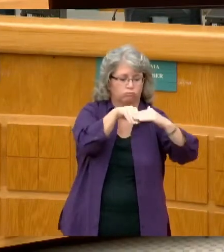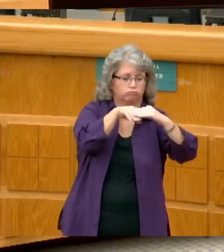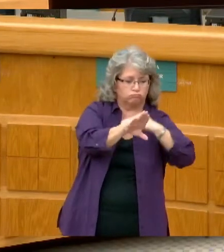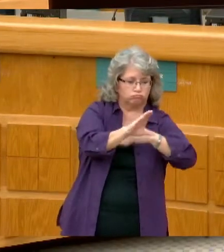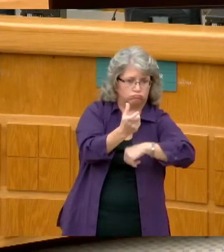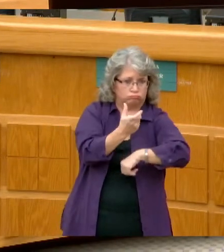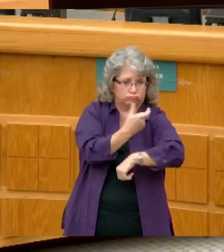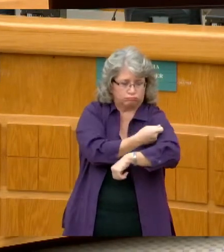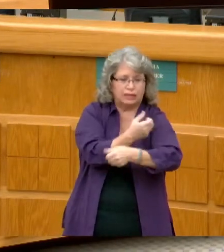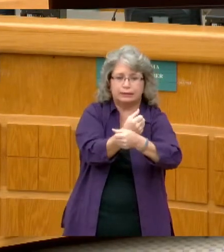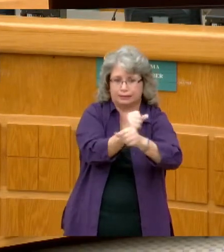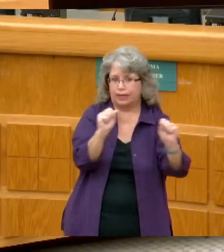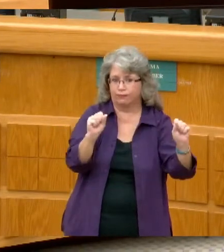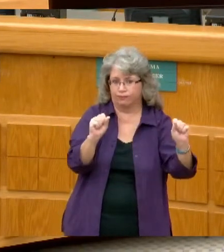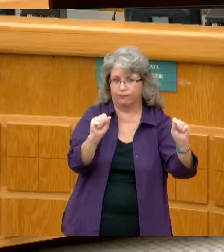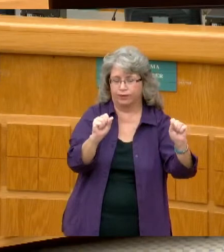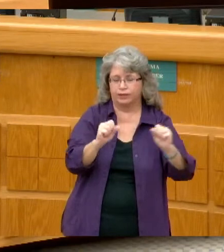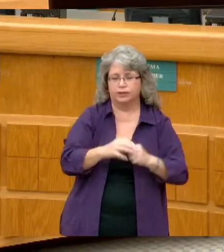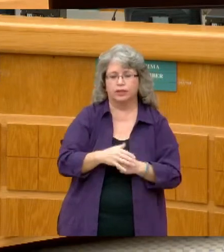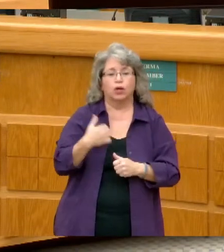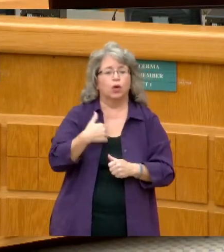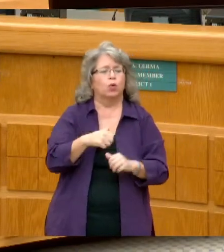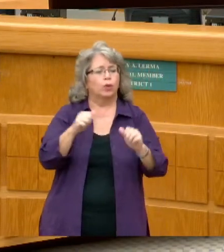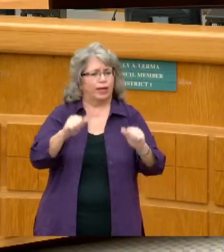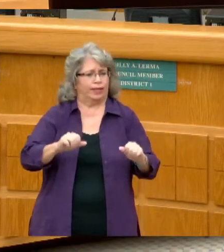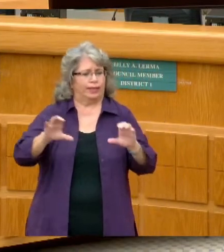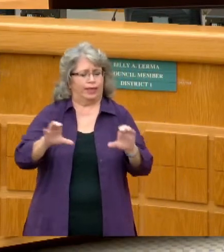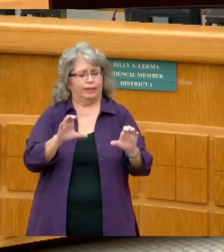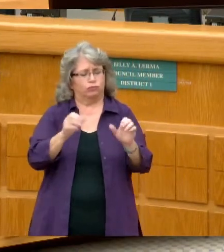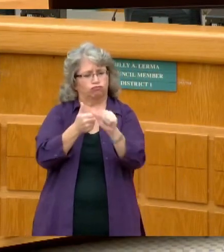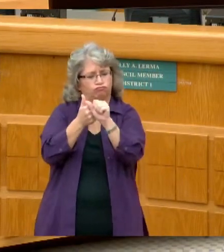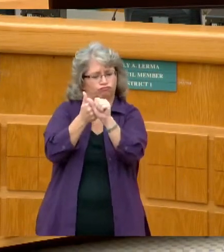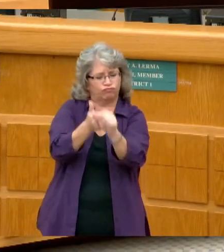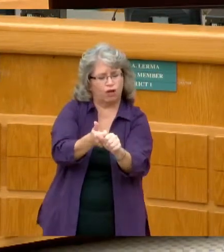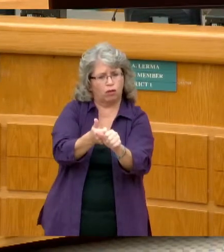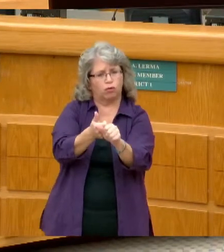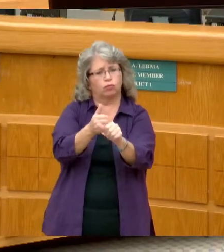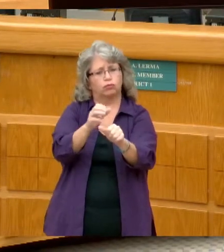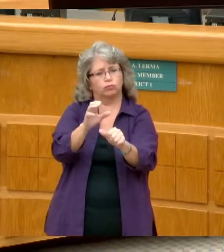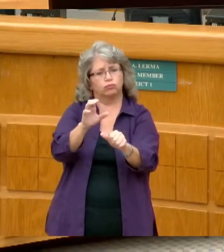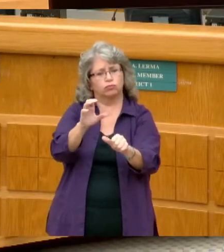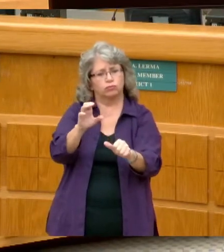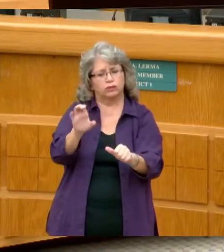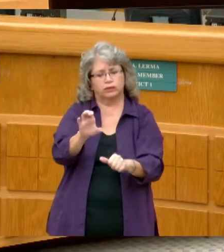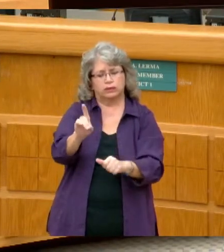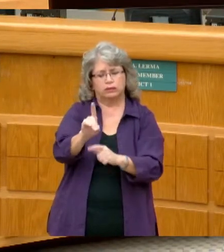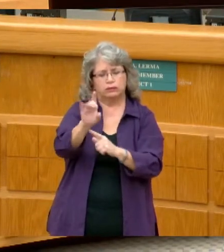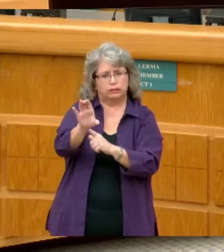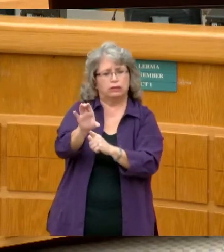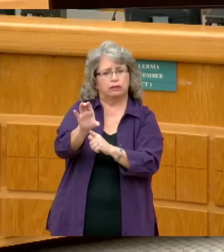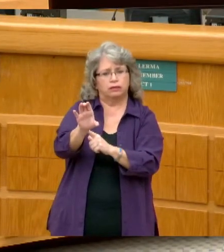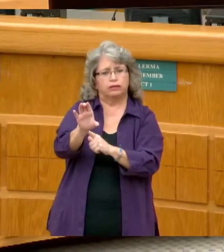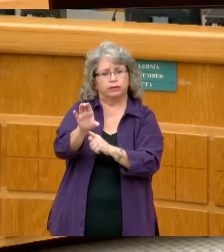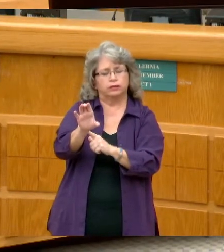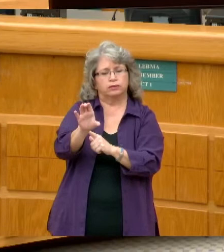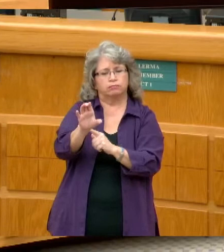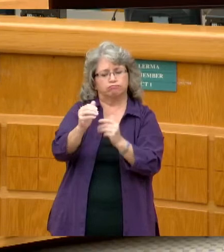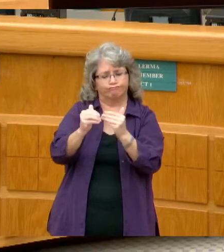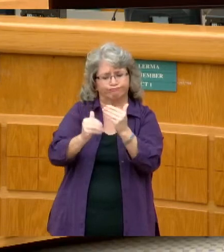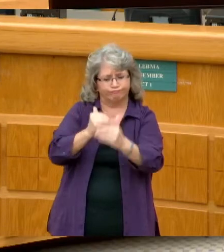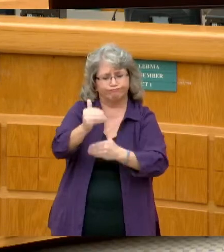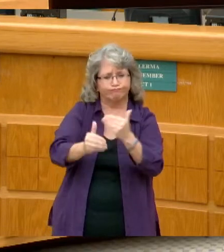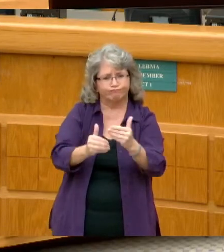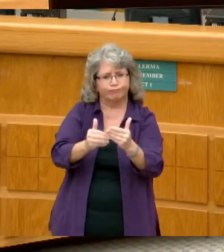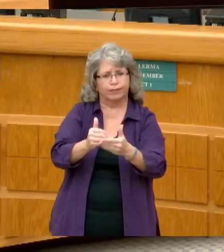We can do our part by following CDC guidelines so that each one of us can help